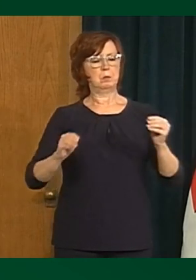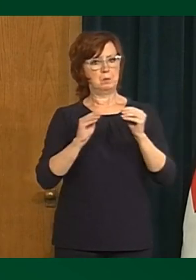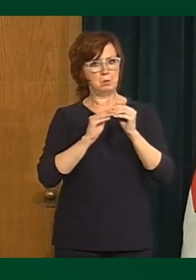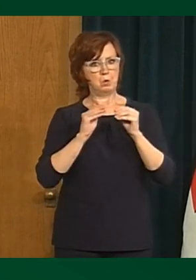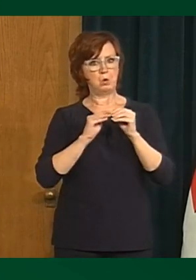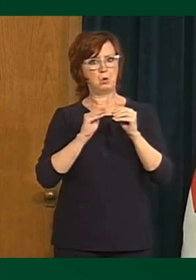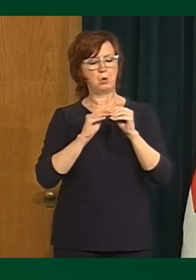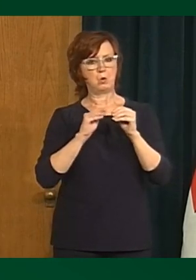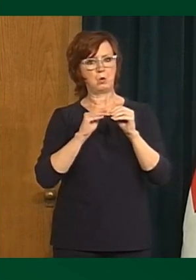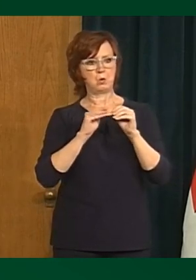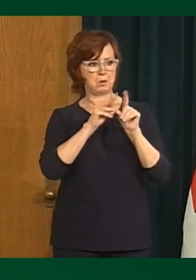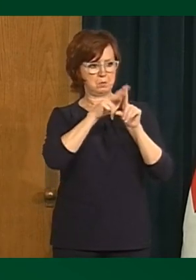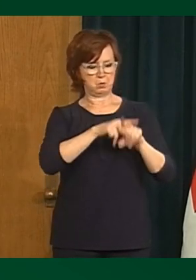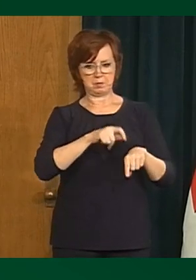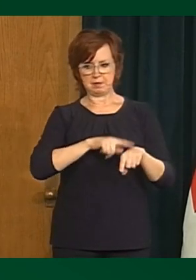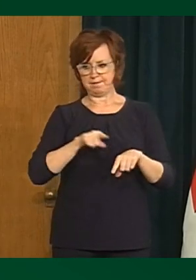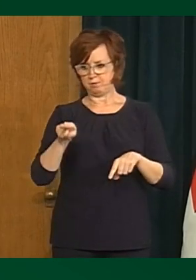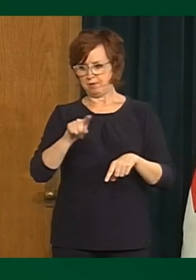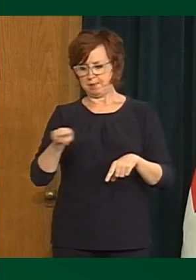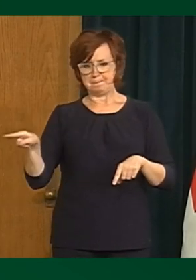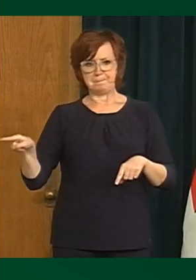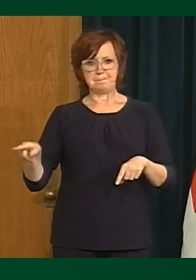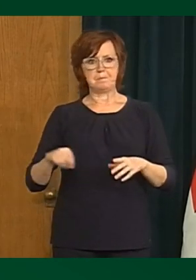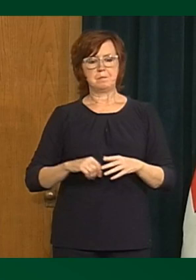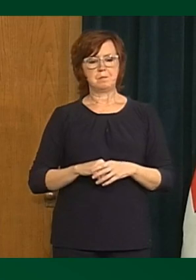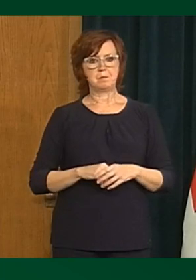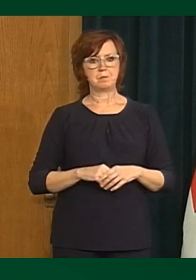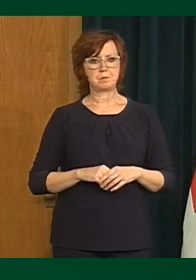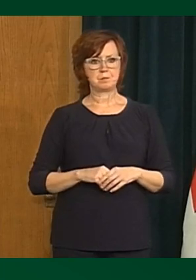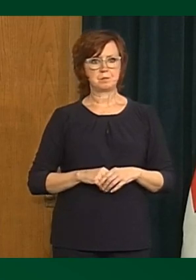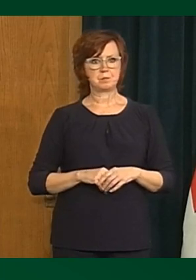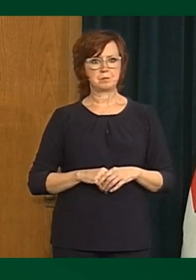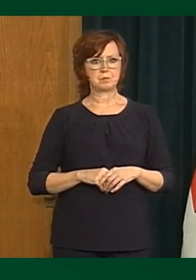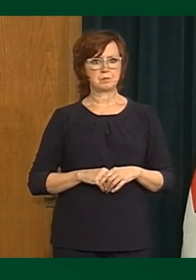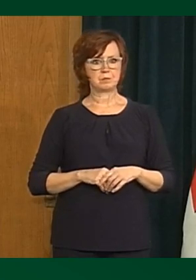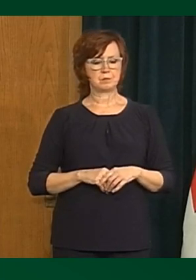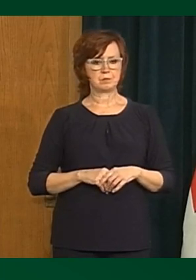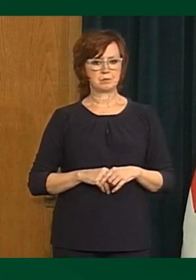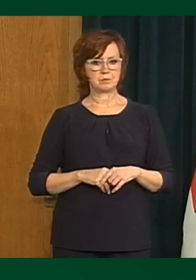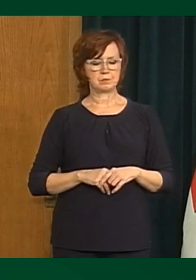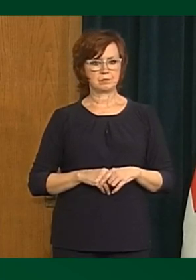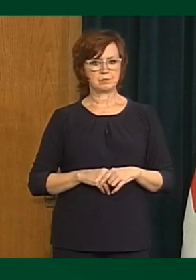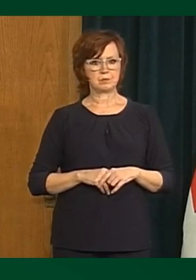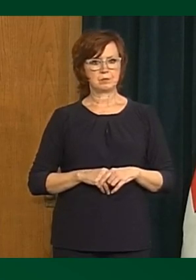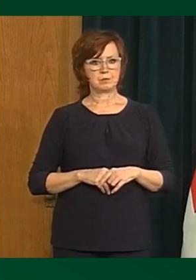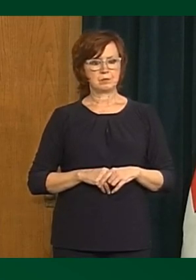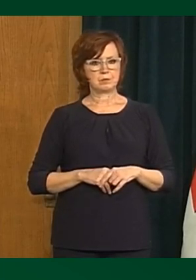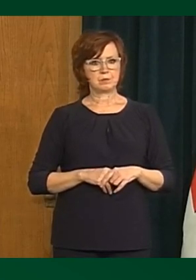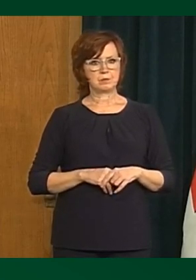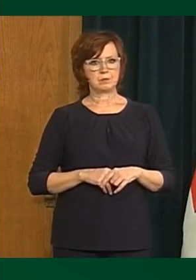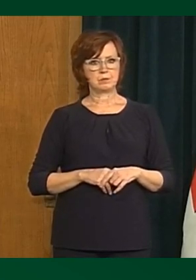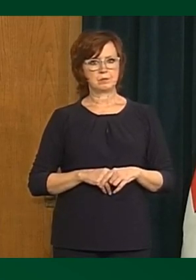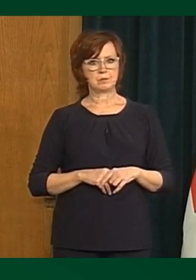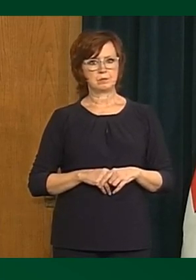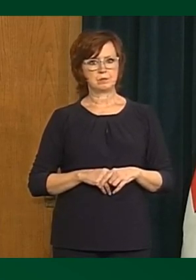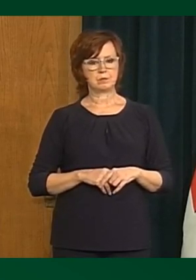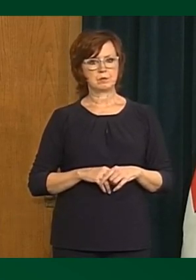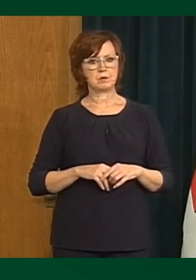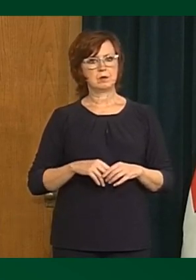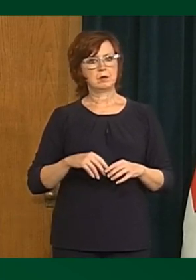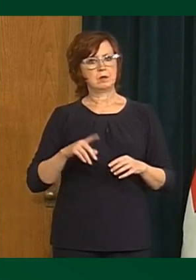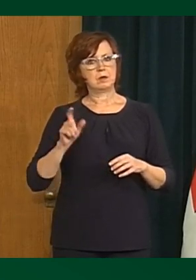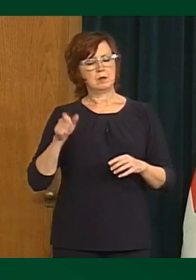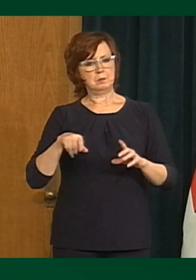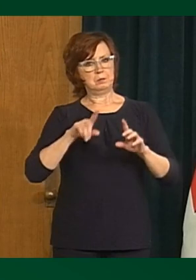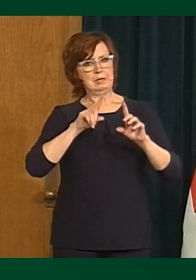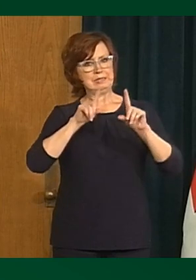of our physicians have asked us the same questions is how will we move forward in ordering tests, because those tests are now done under the order of a single physician and